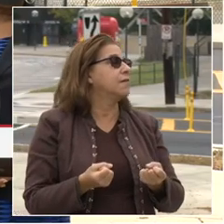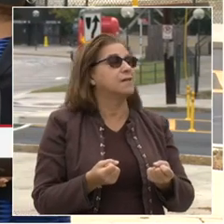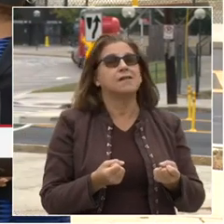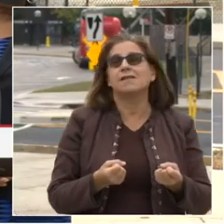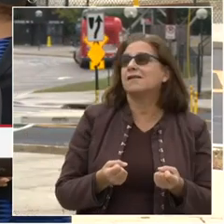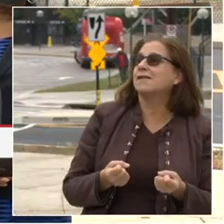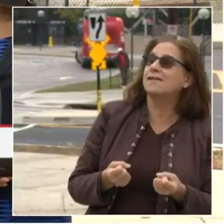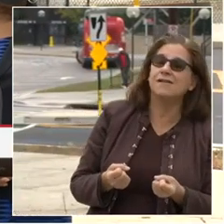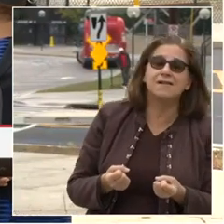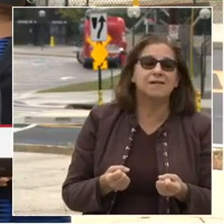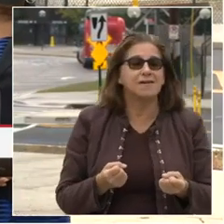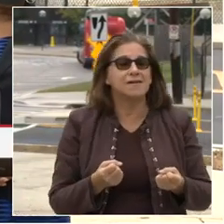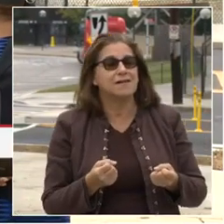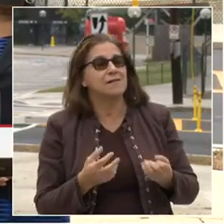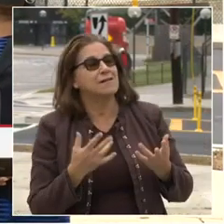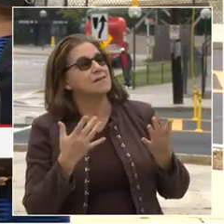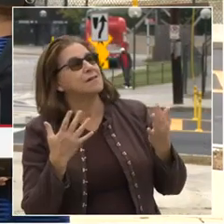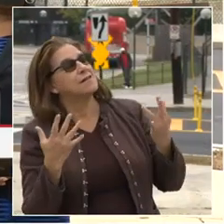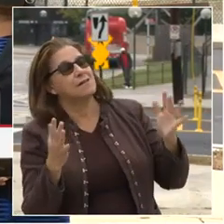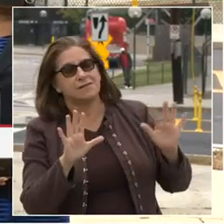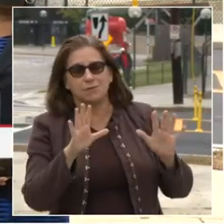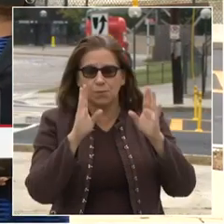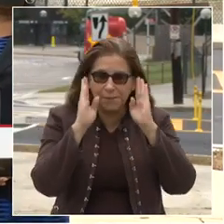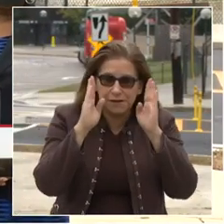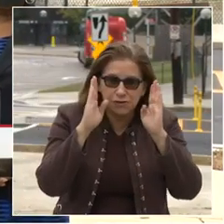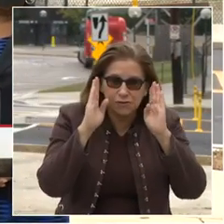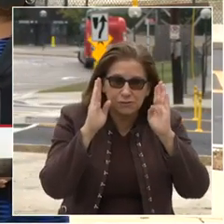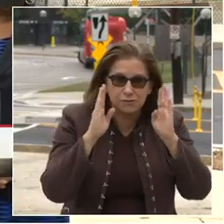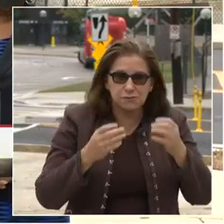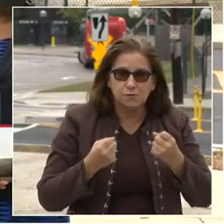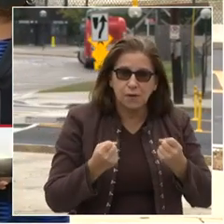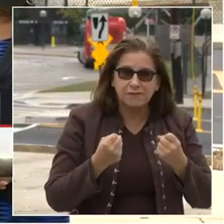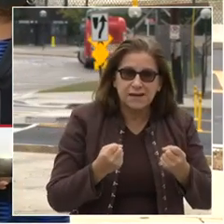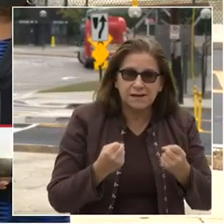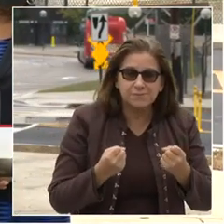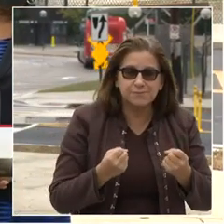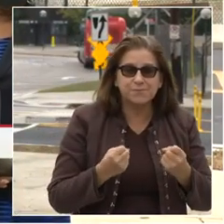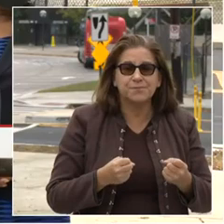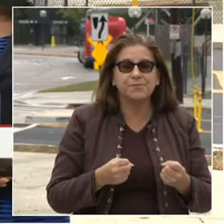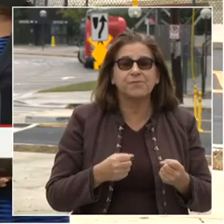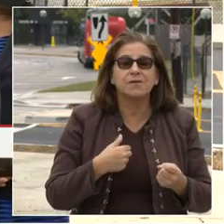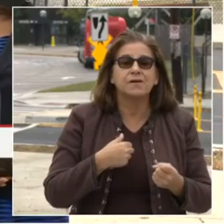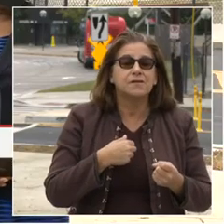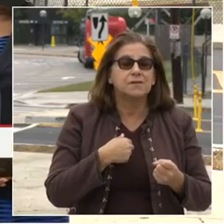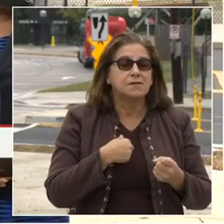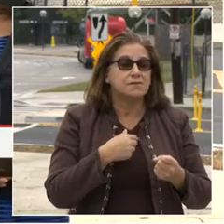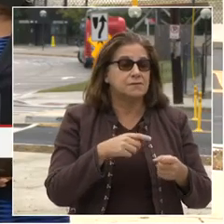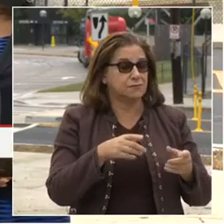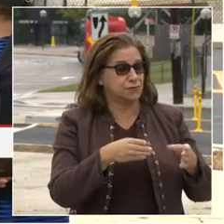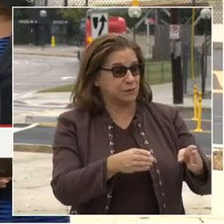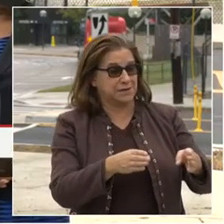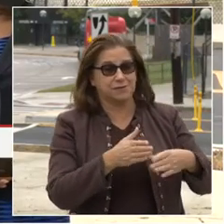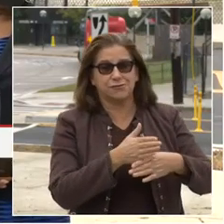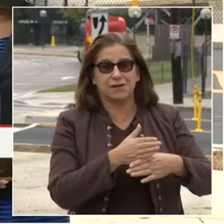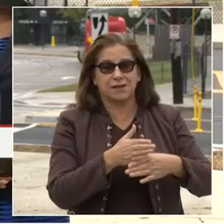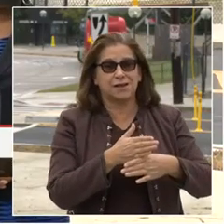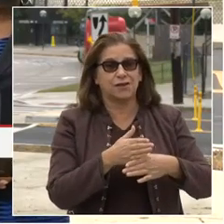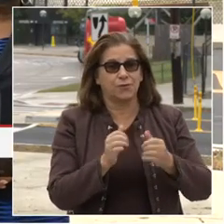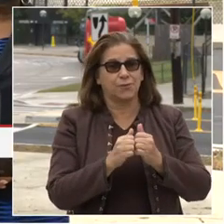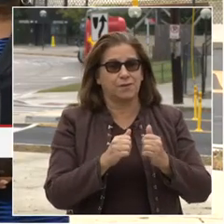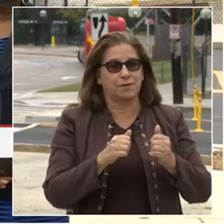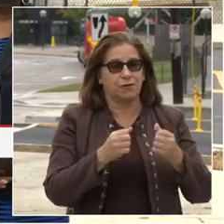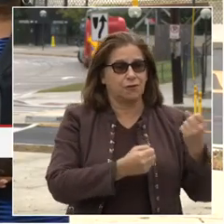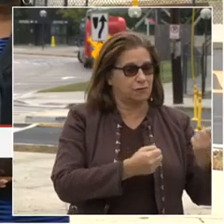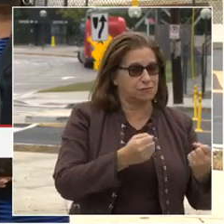seen frustration and the refusal to share the road. So we know that as drivers, we can all do better. And if